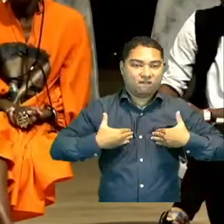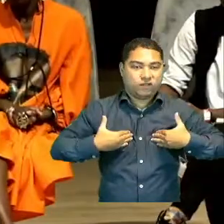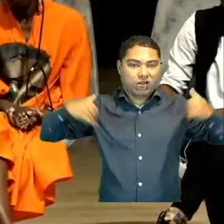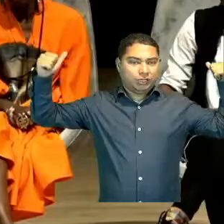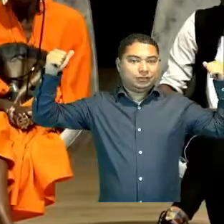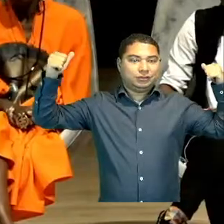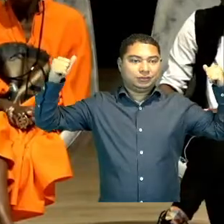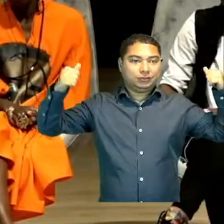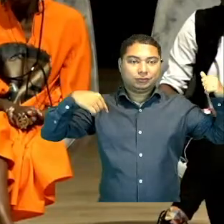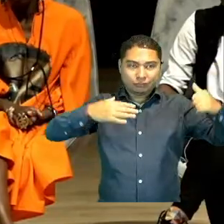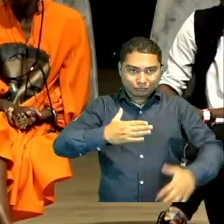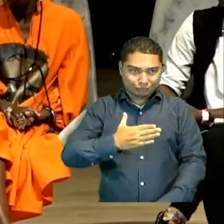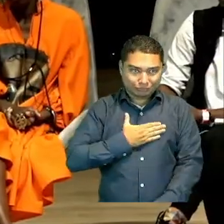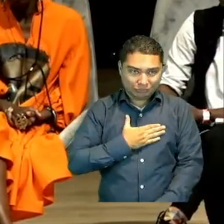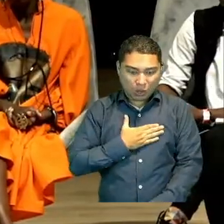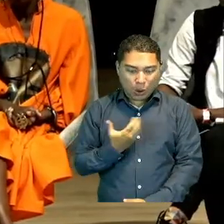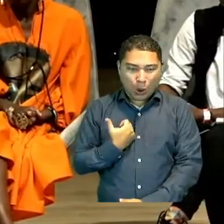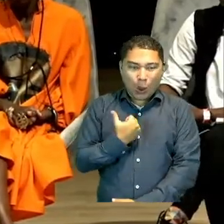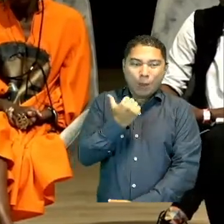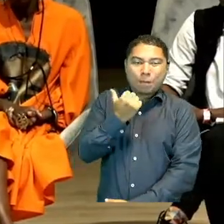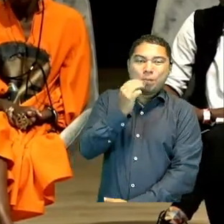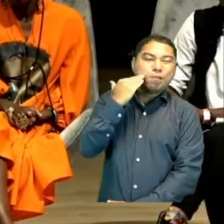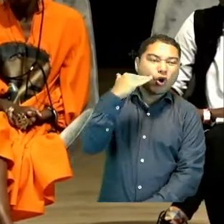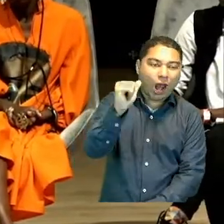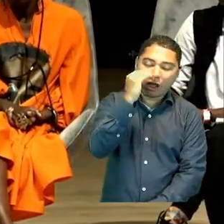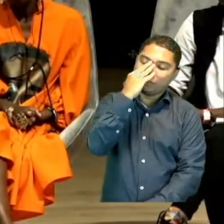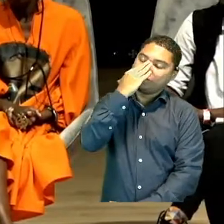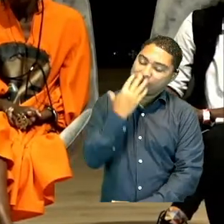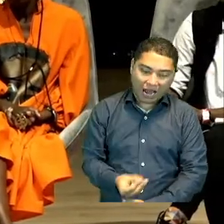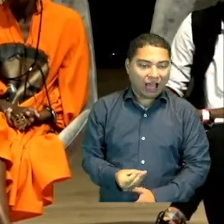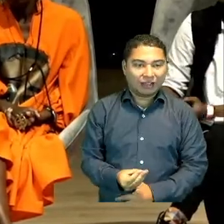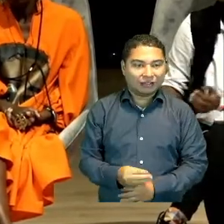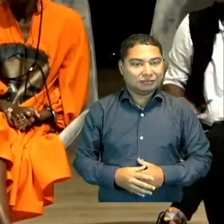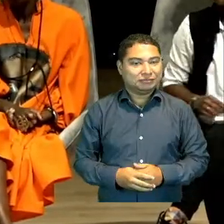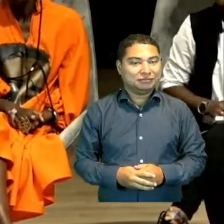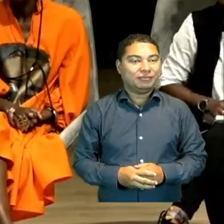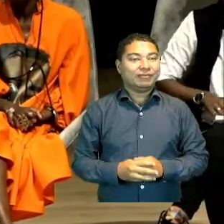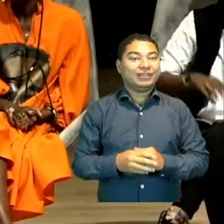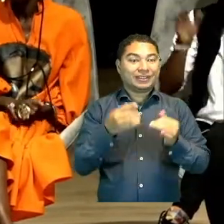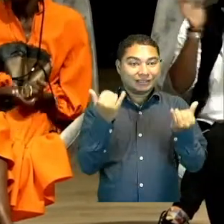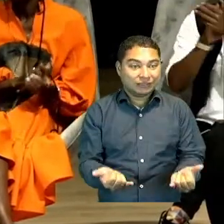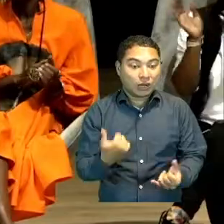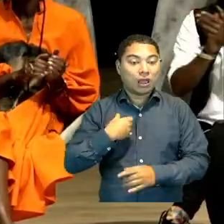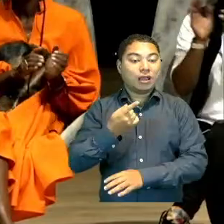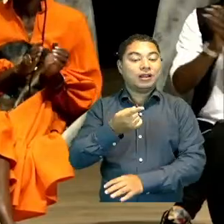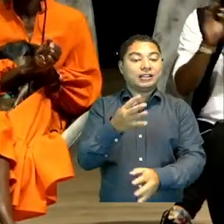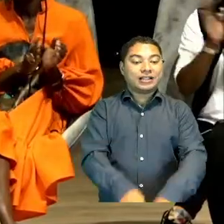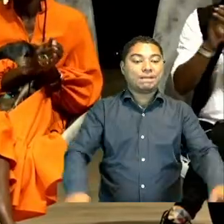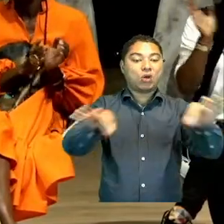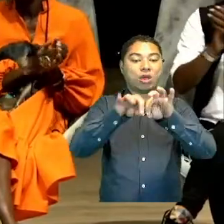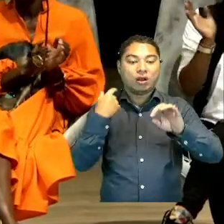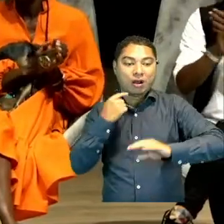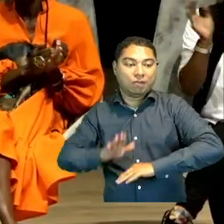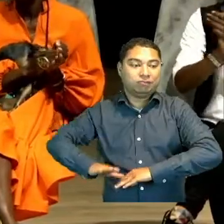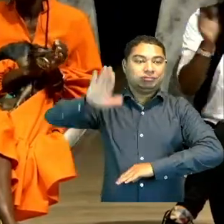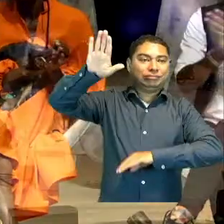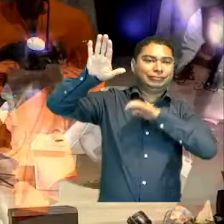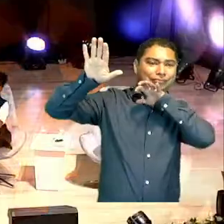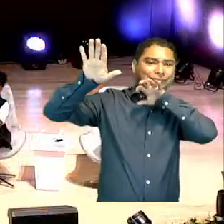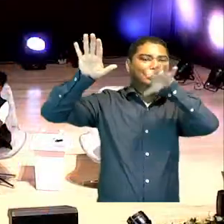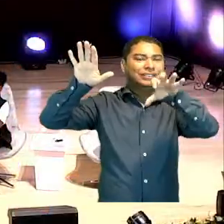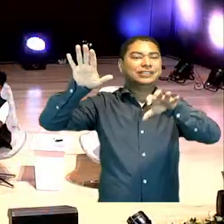happy. I reaffirm myself. I'm a bad woman. I invite you to be naughty women so that we all raise our